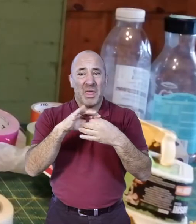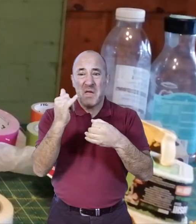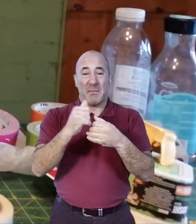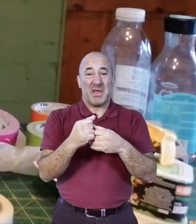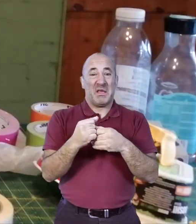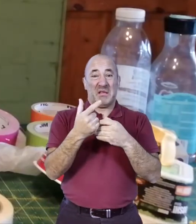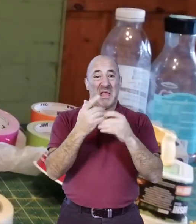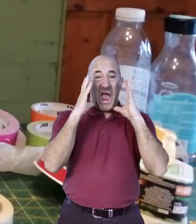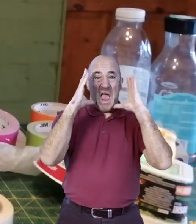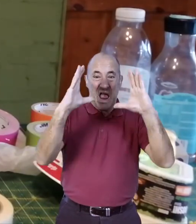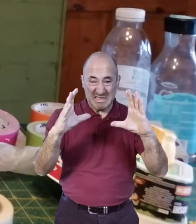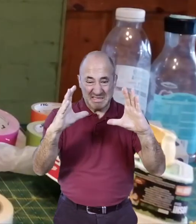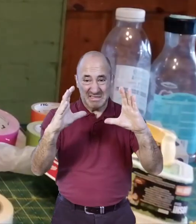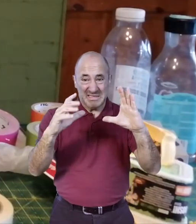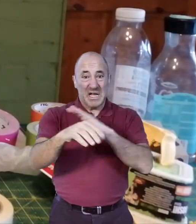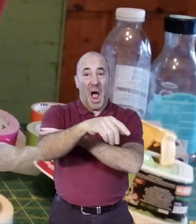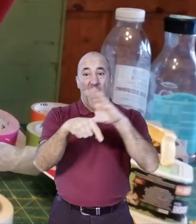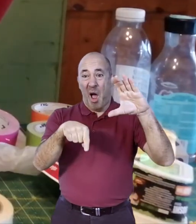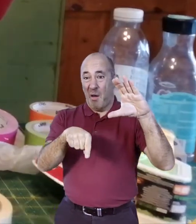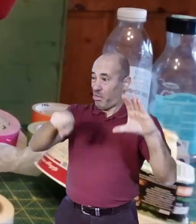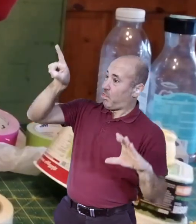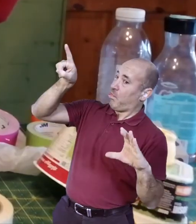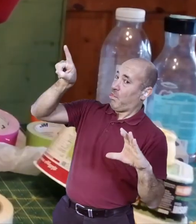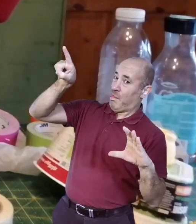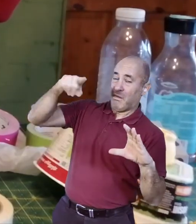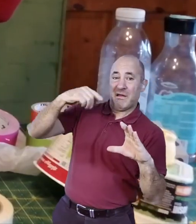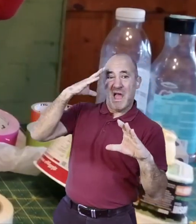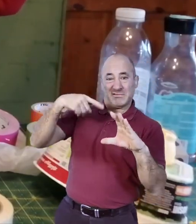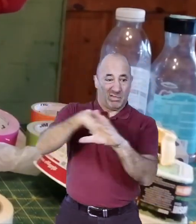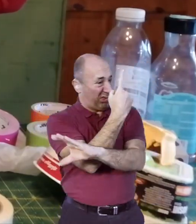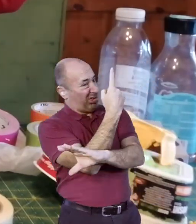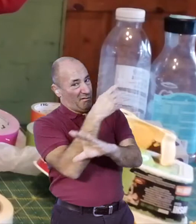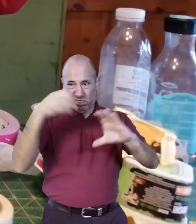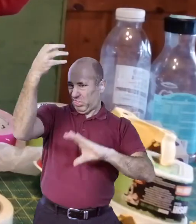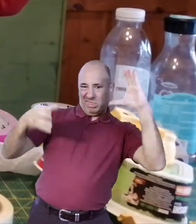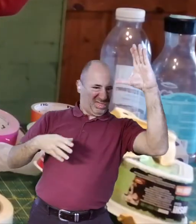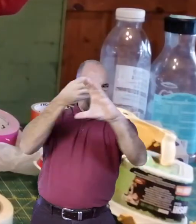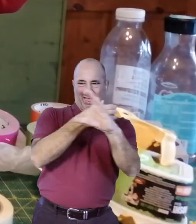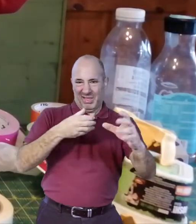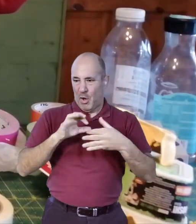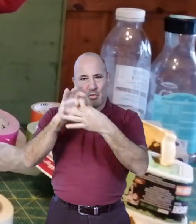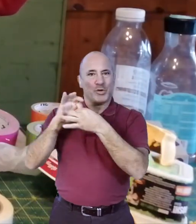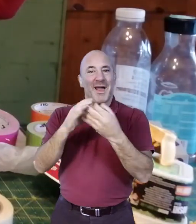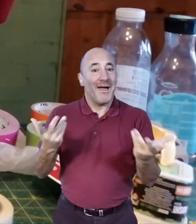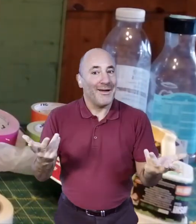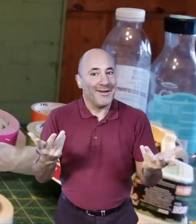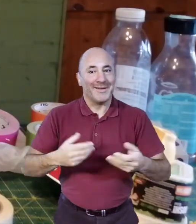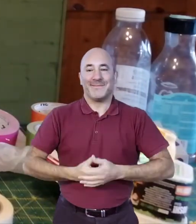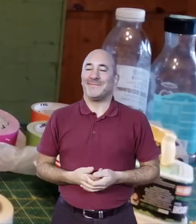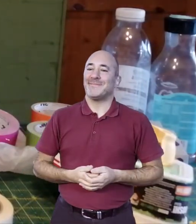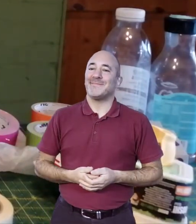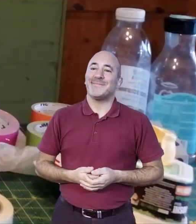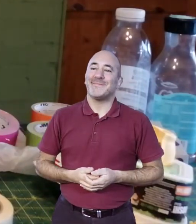Otherwise, you might end up with one arm up here and one head down here.